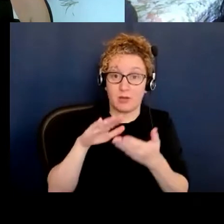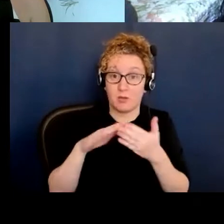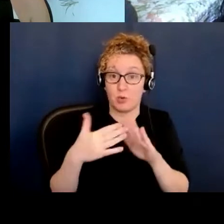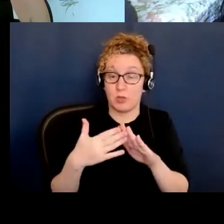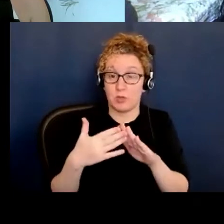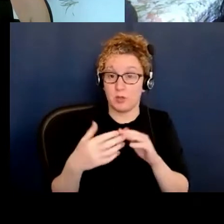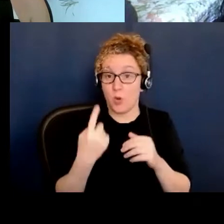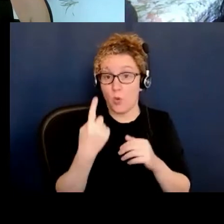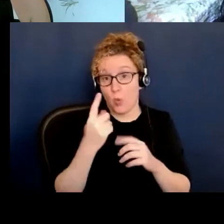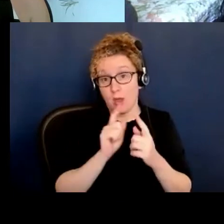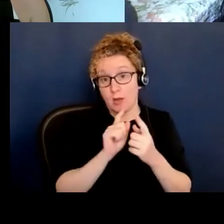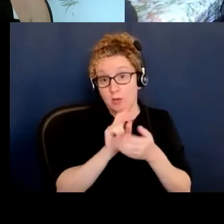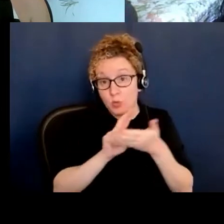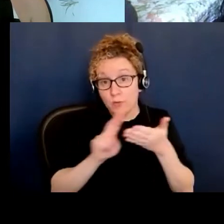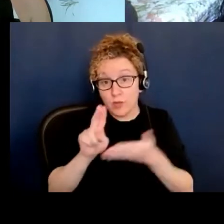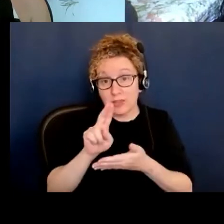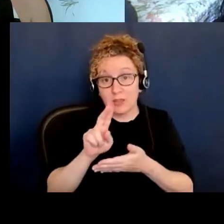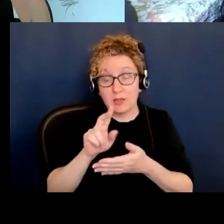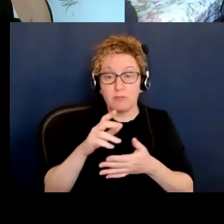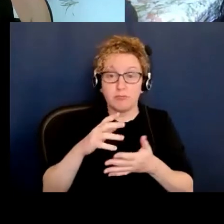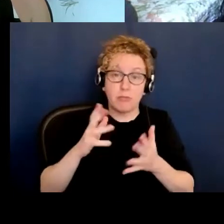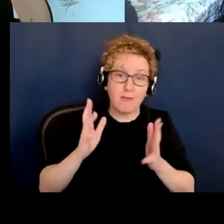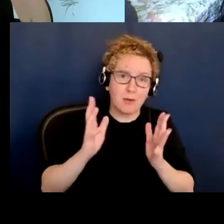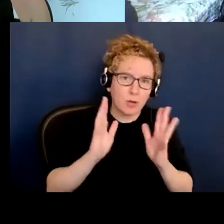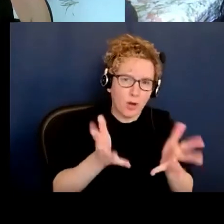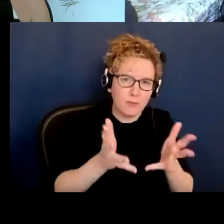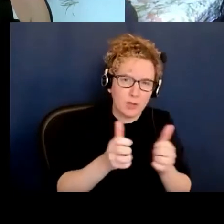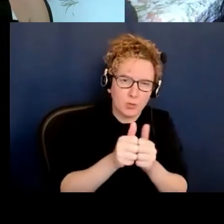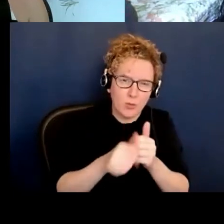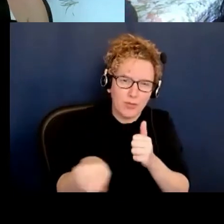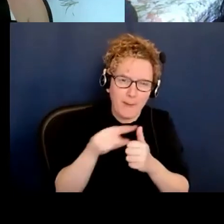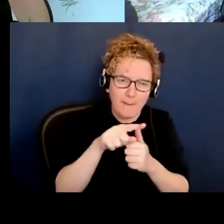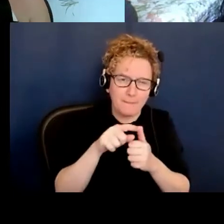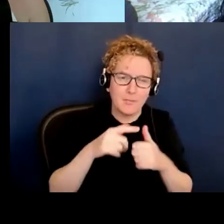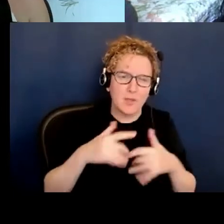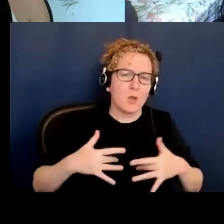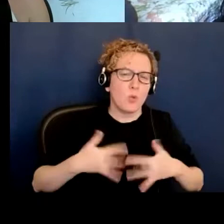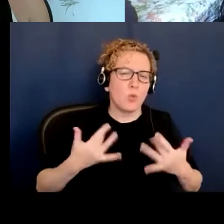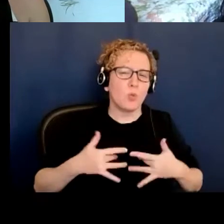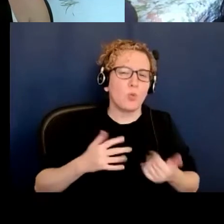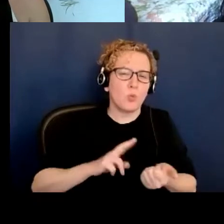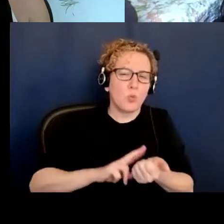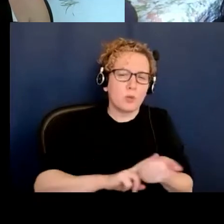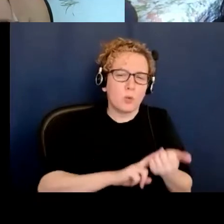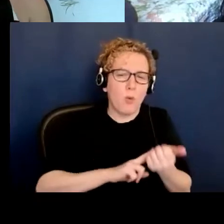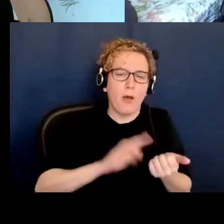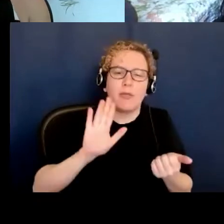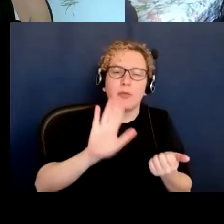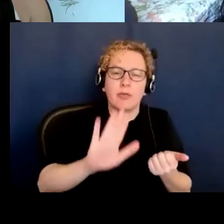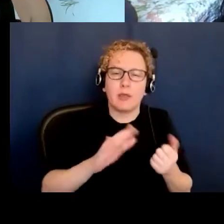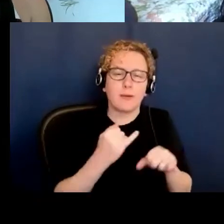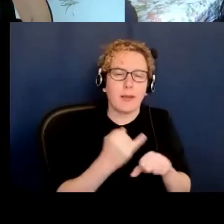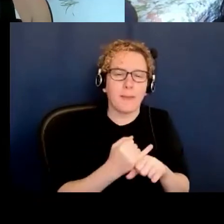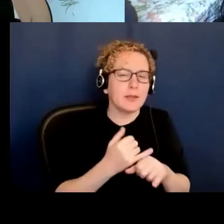one university, and really having that conversation with them of what's going on their campus.